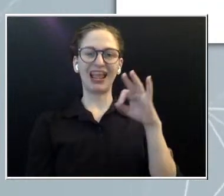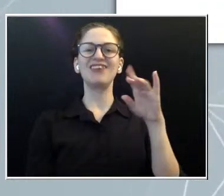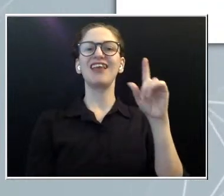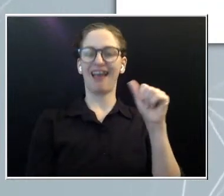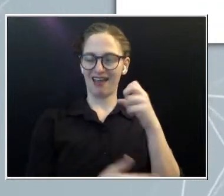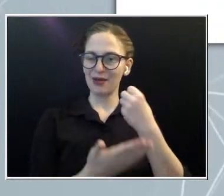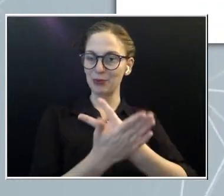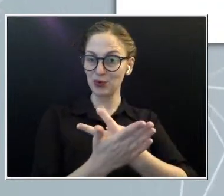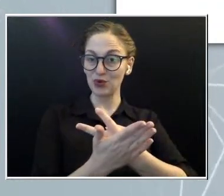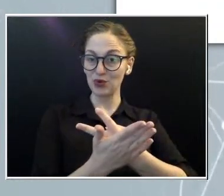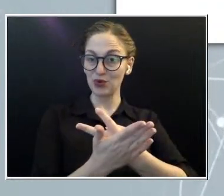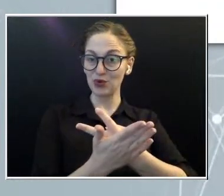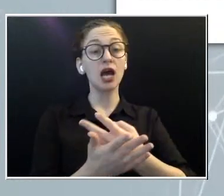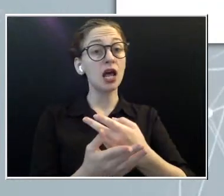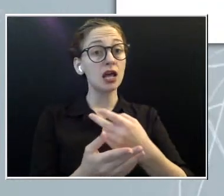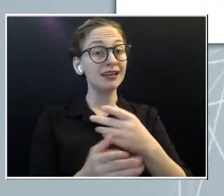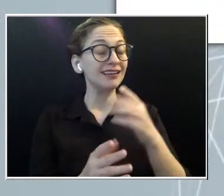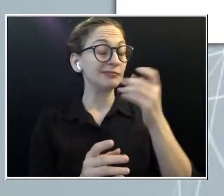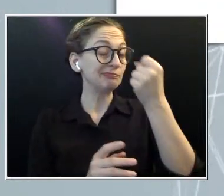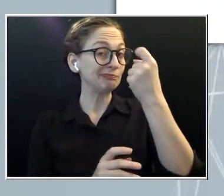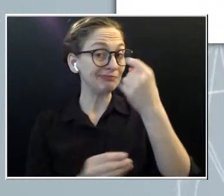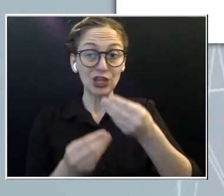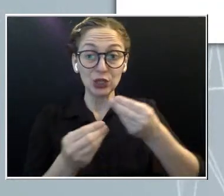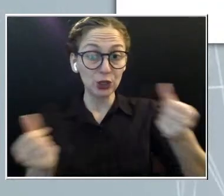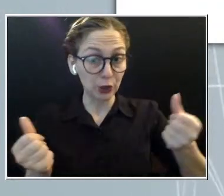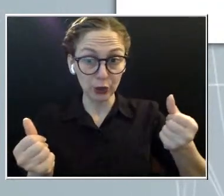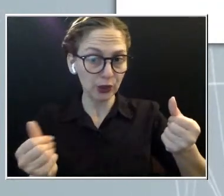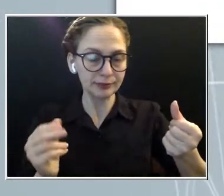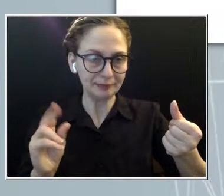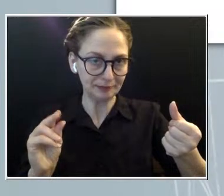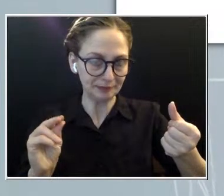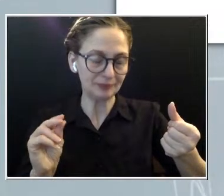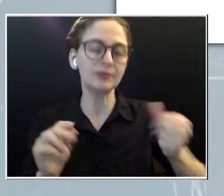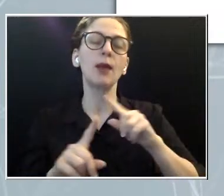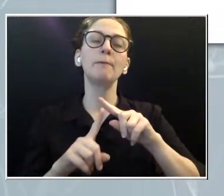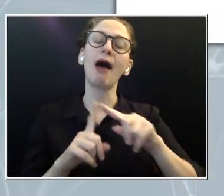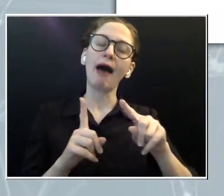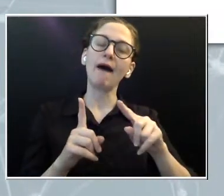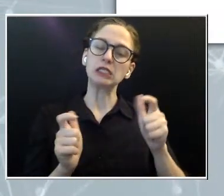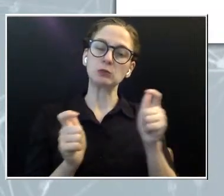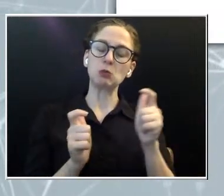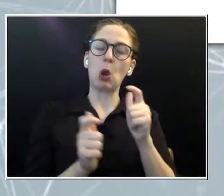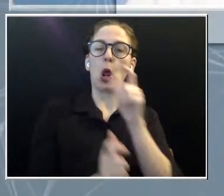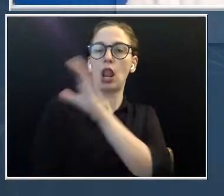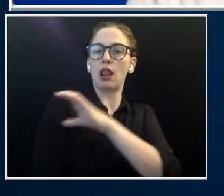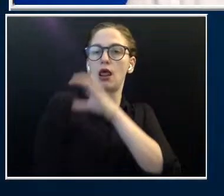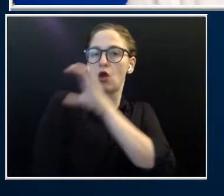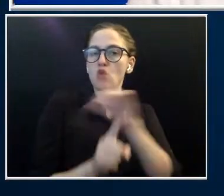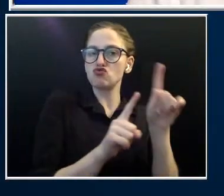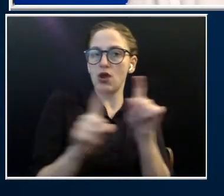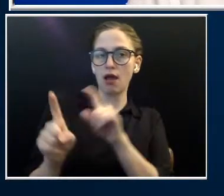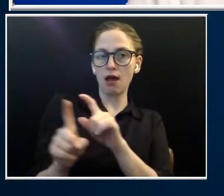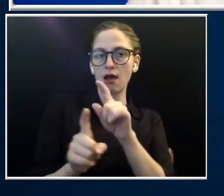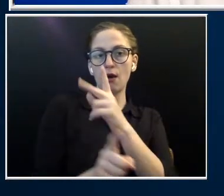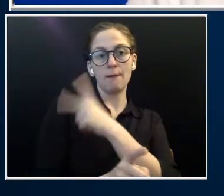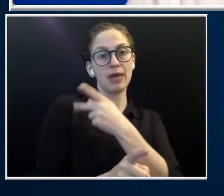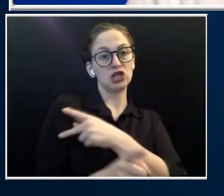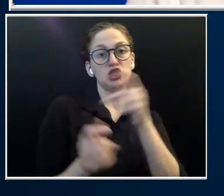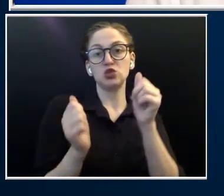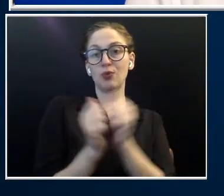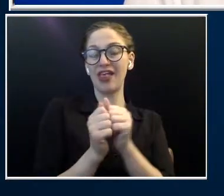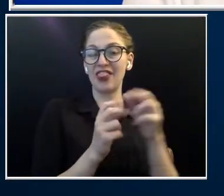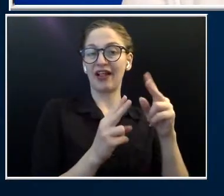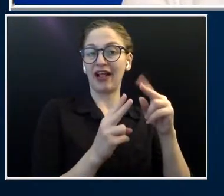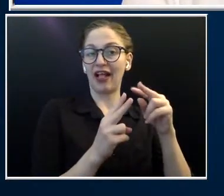clinical trial, patients with either of these therapies saw their symptoms disappear. I'm going to turn now to